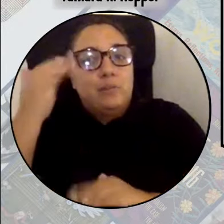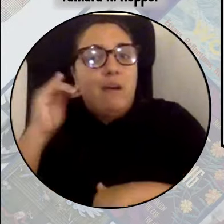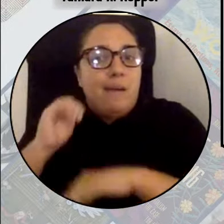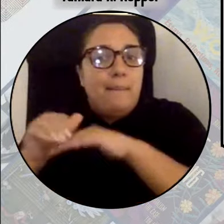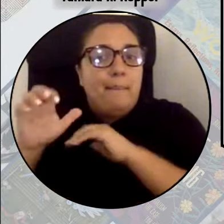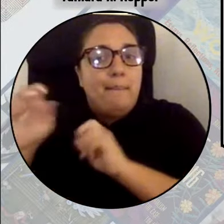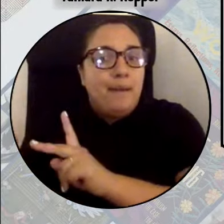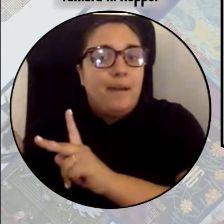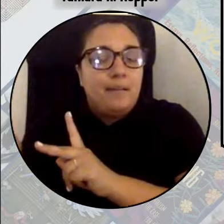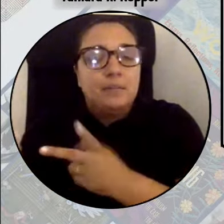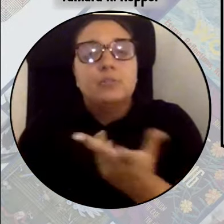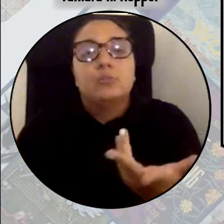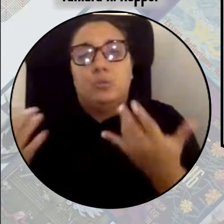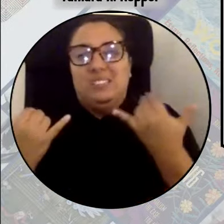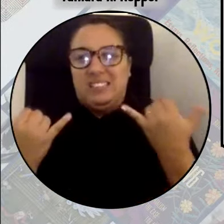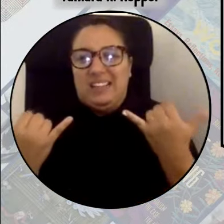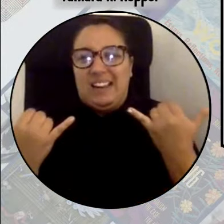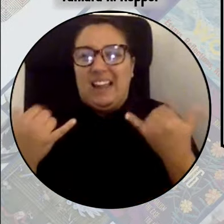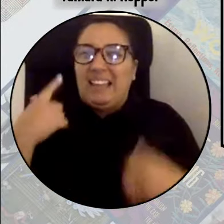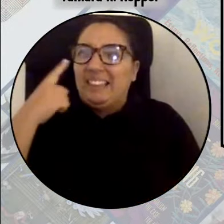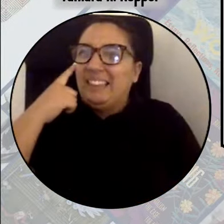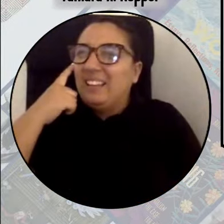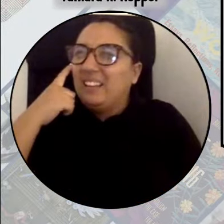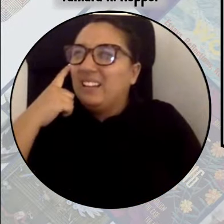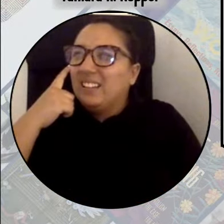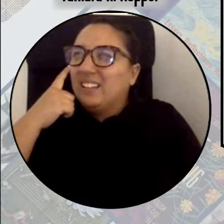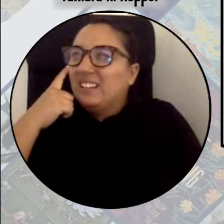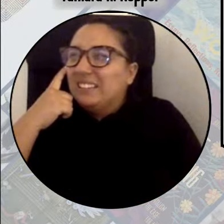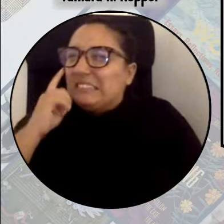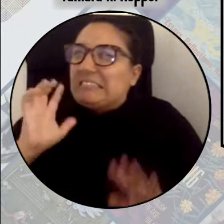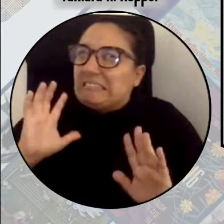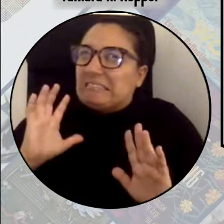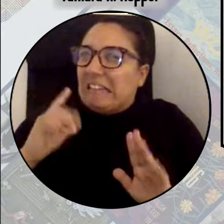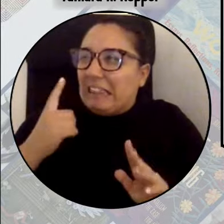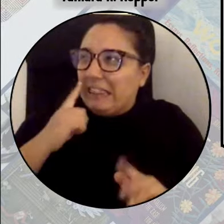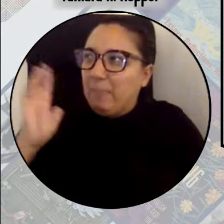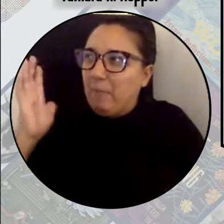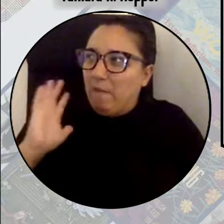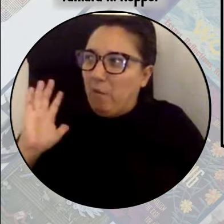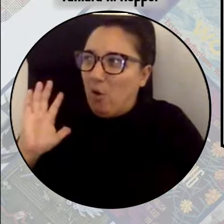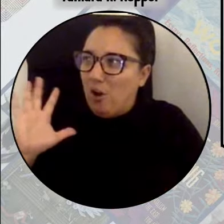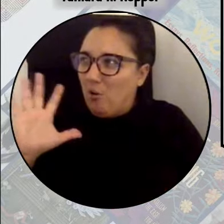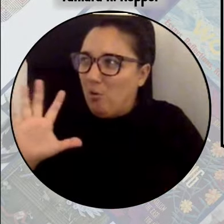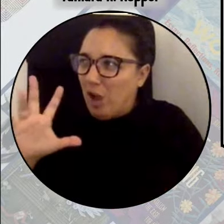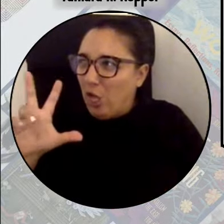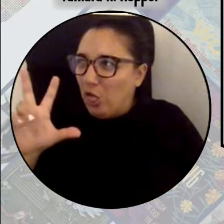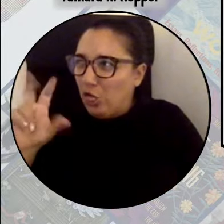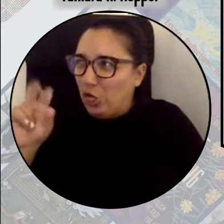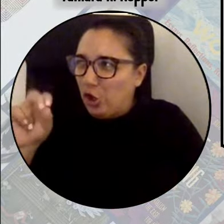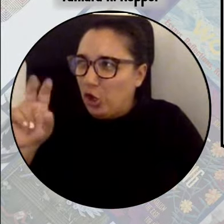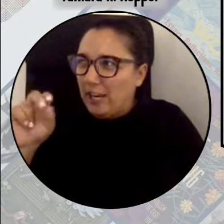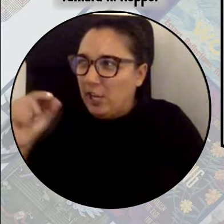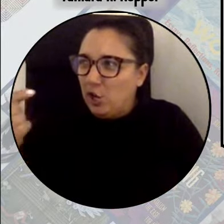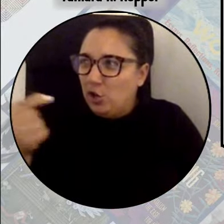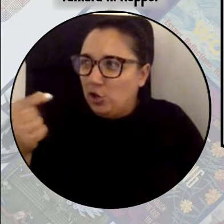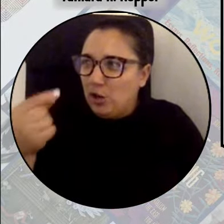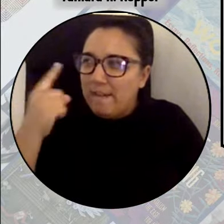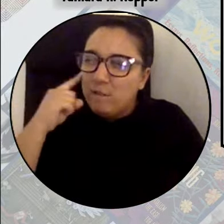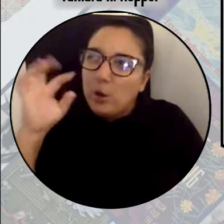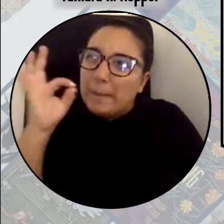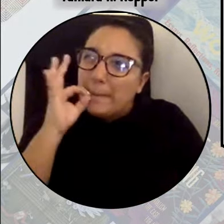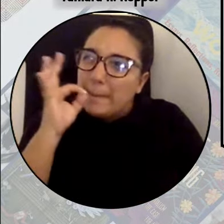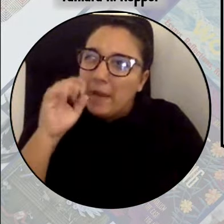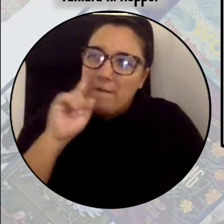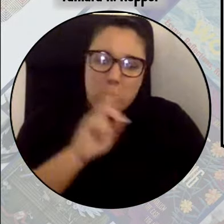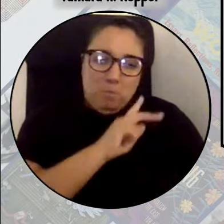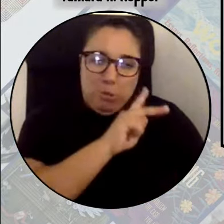so today it's like, I think, don't quote me, it used to be like 30 grams of marijuana or less for personal use or